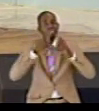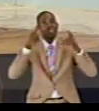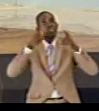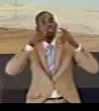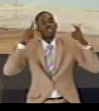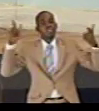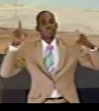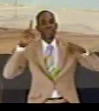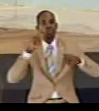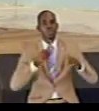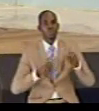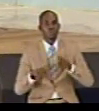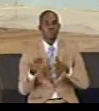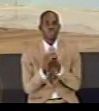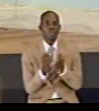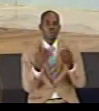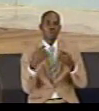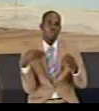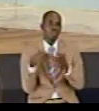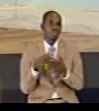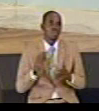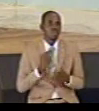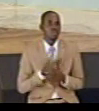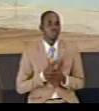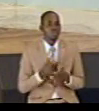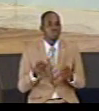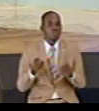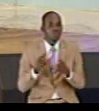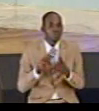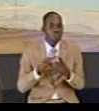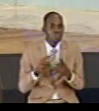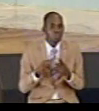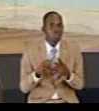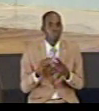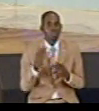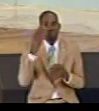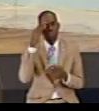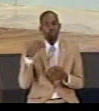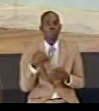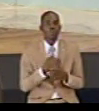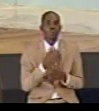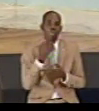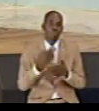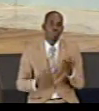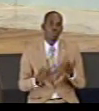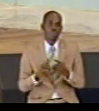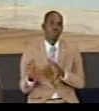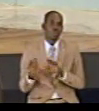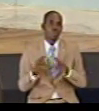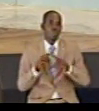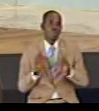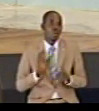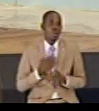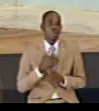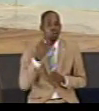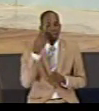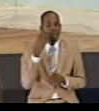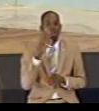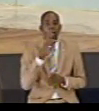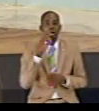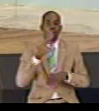cometh against us. Neither know we what to do, but our eyes are upon